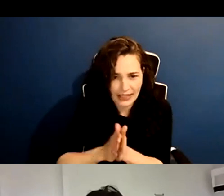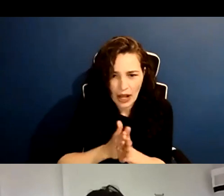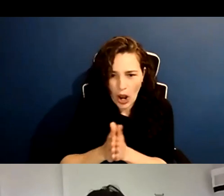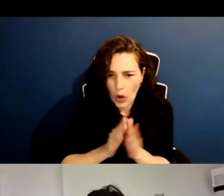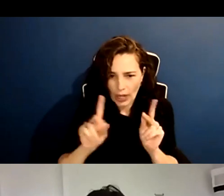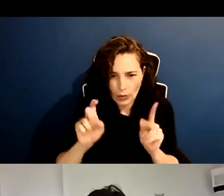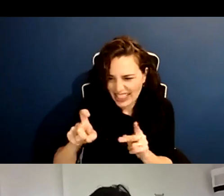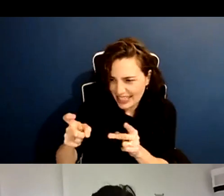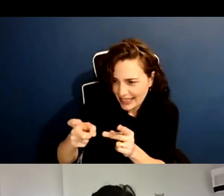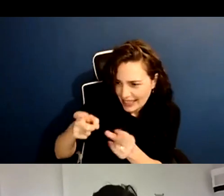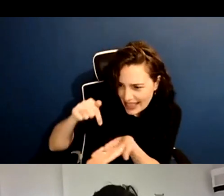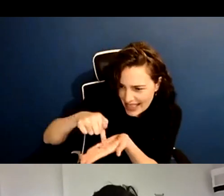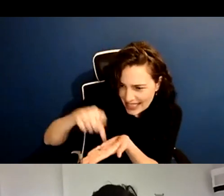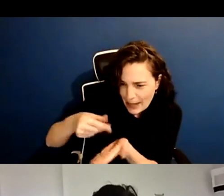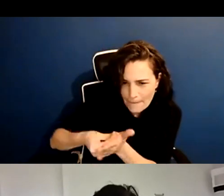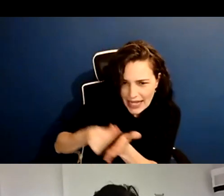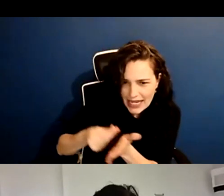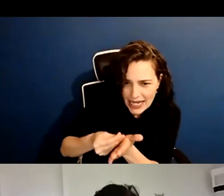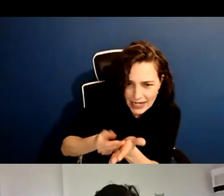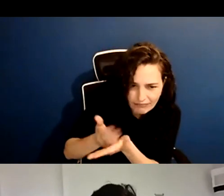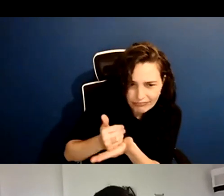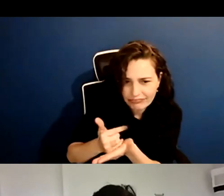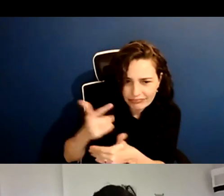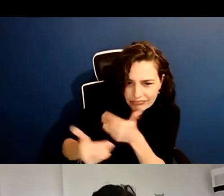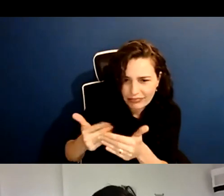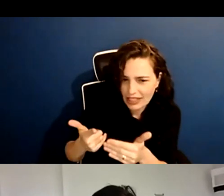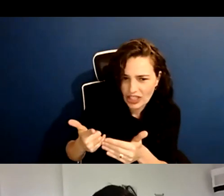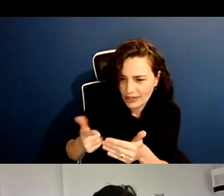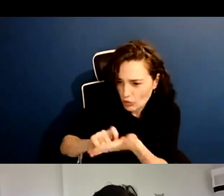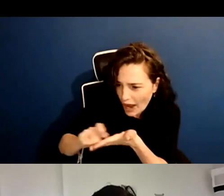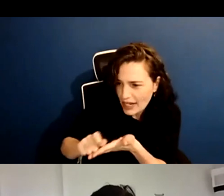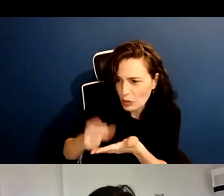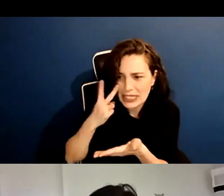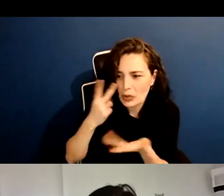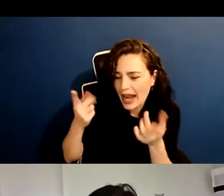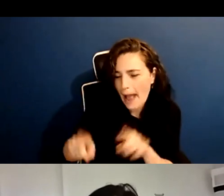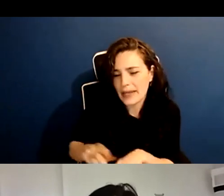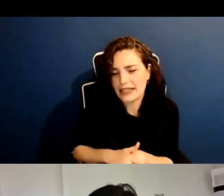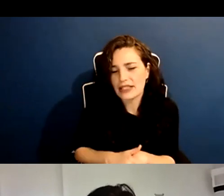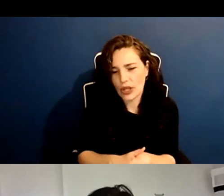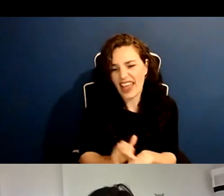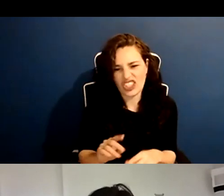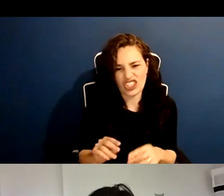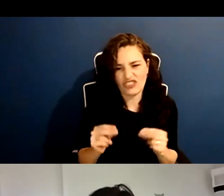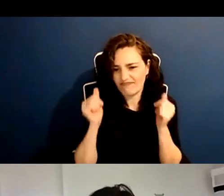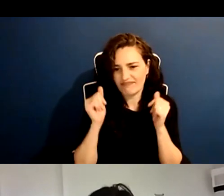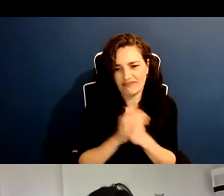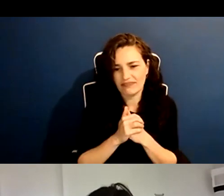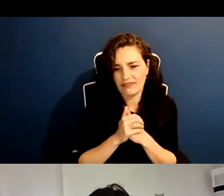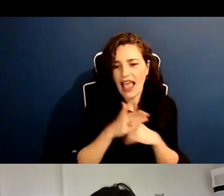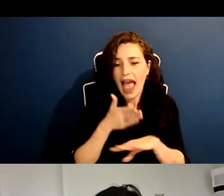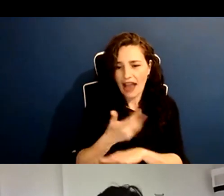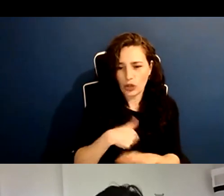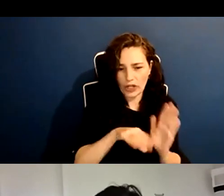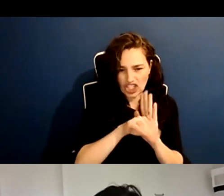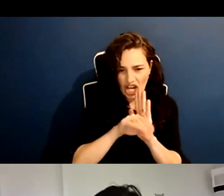And so that started, pretty much right after we shot, which was back in October 2015. Mm-hmm. And there were